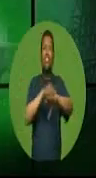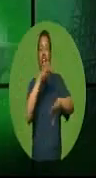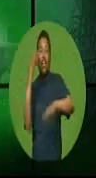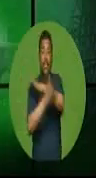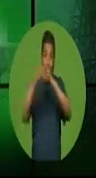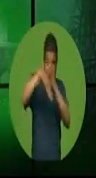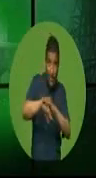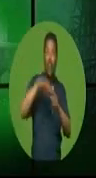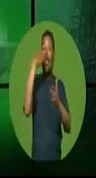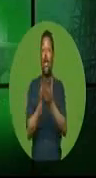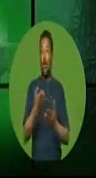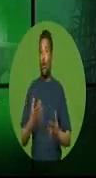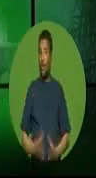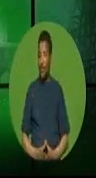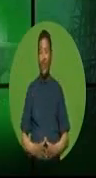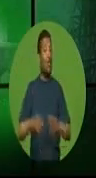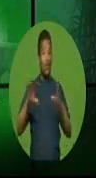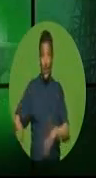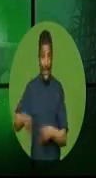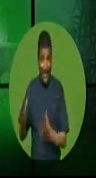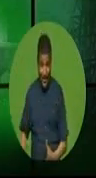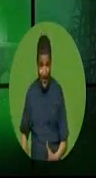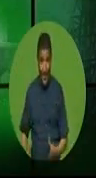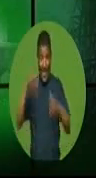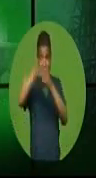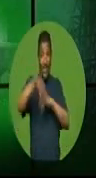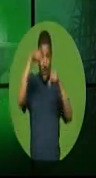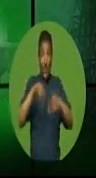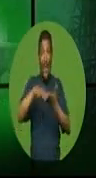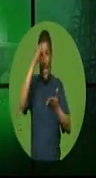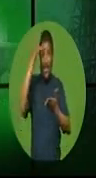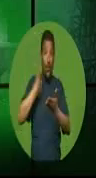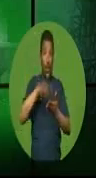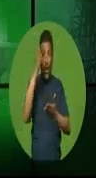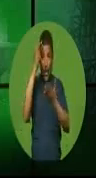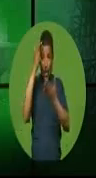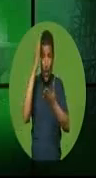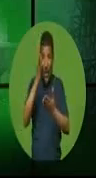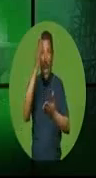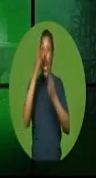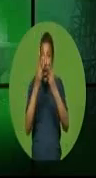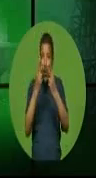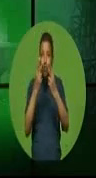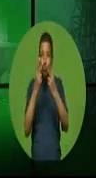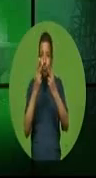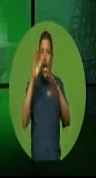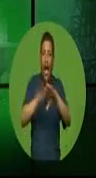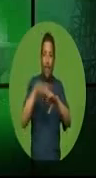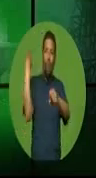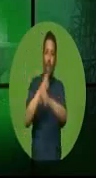local economy. Students, in today's lesson, we will look at the performance of the tourism